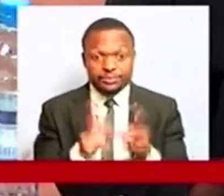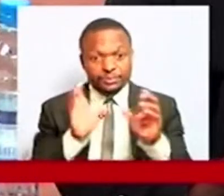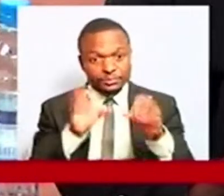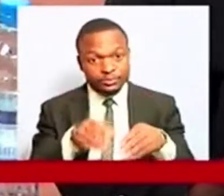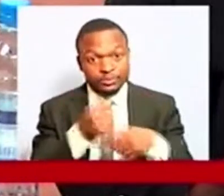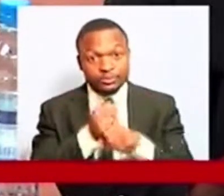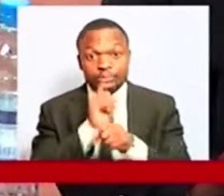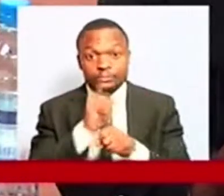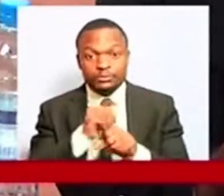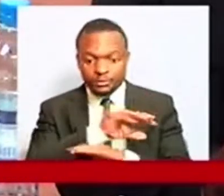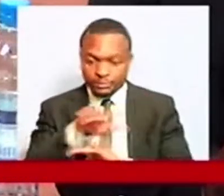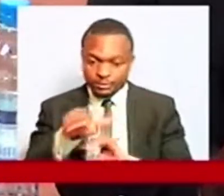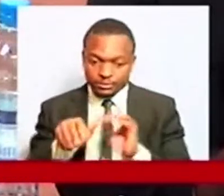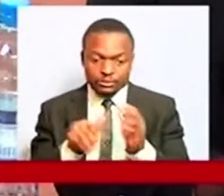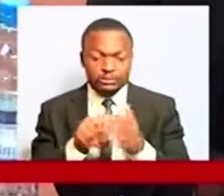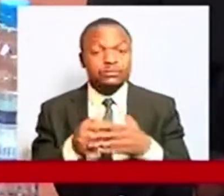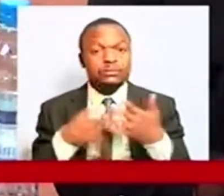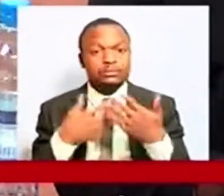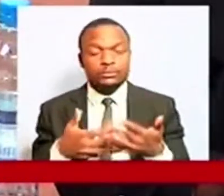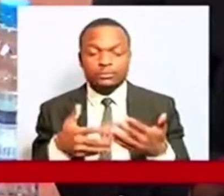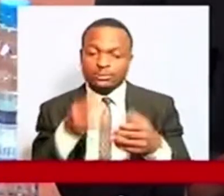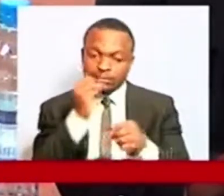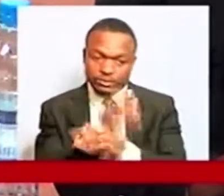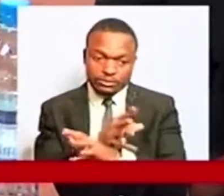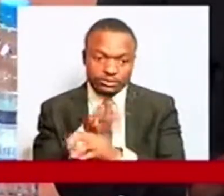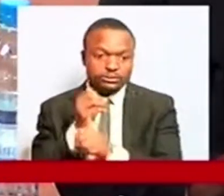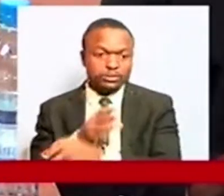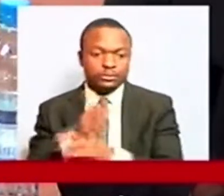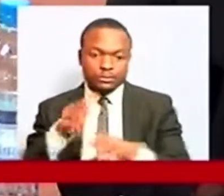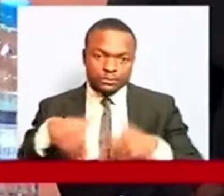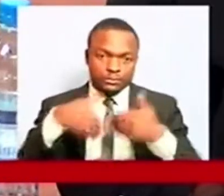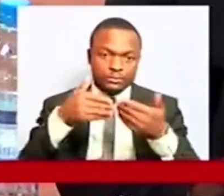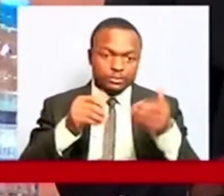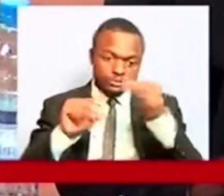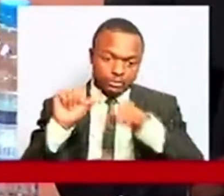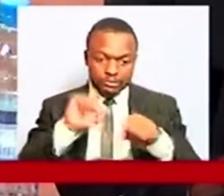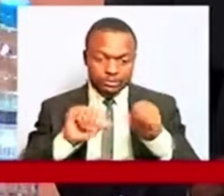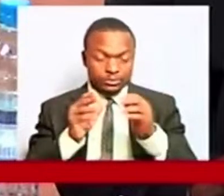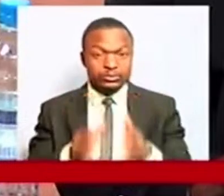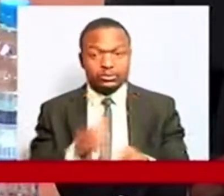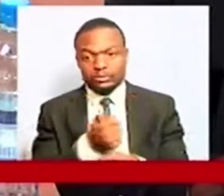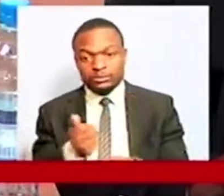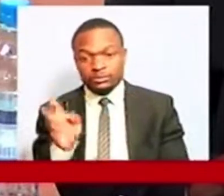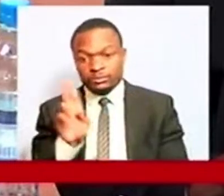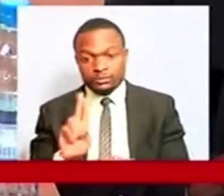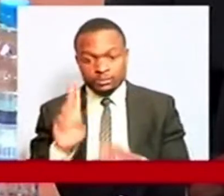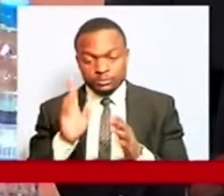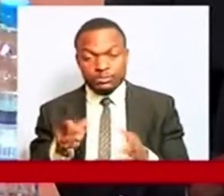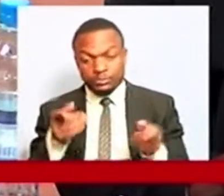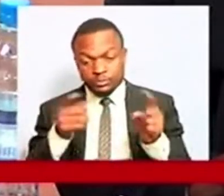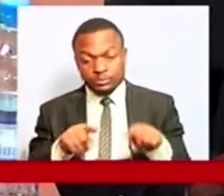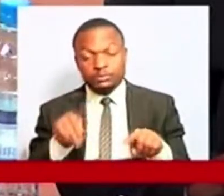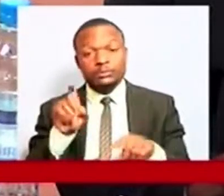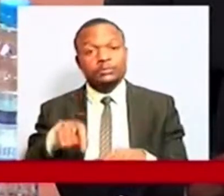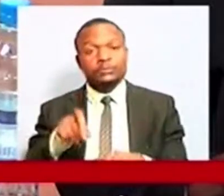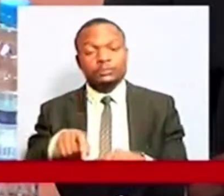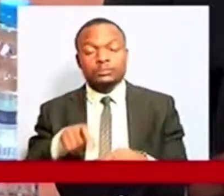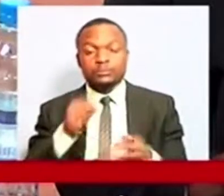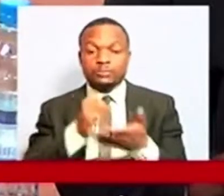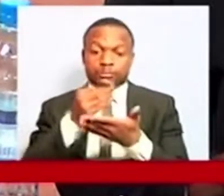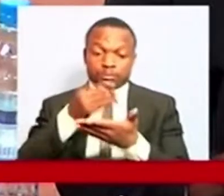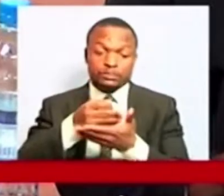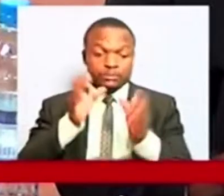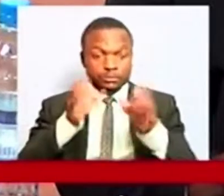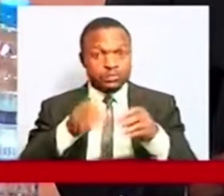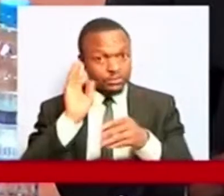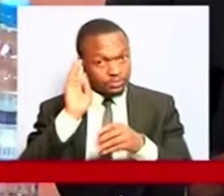will ensure that all necessary documents are readily available to auditors and other users whenever they are required. Further, Zambia Town Council